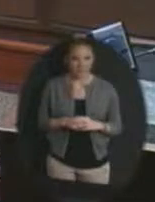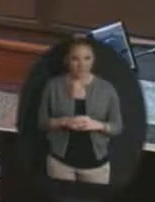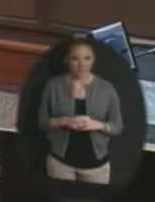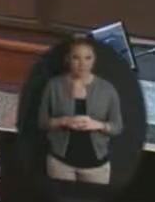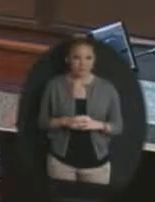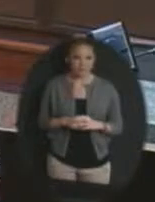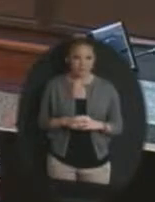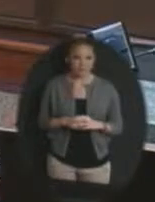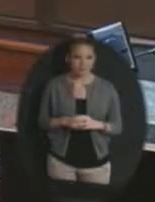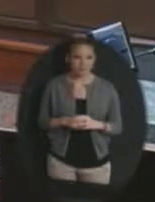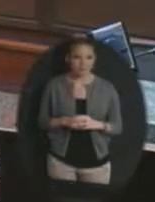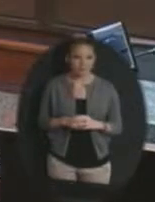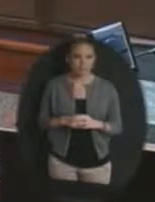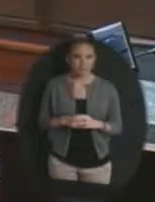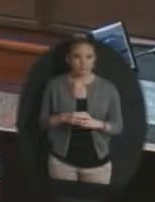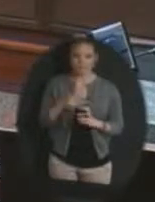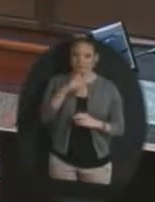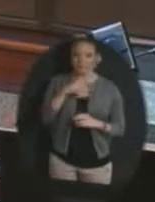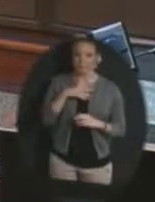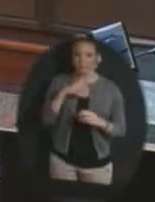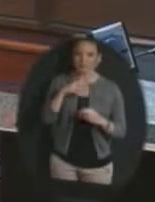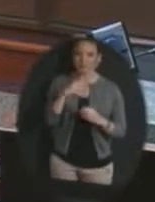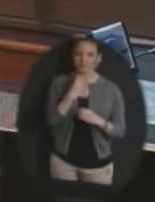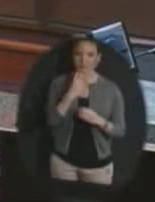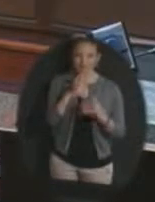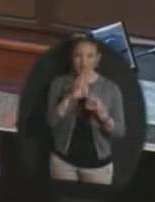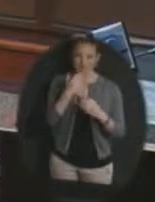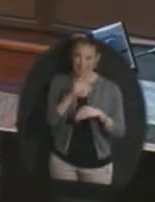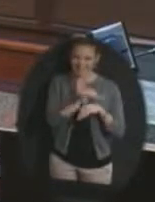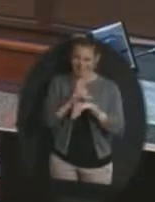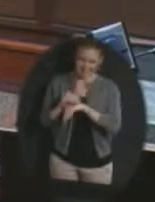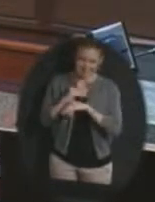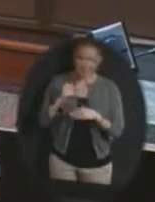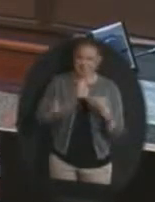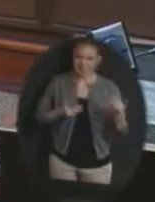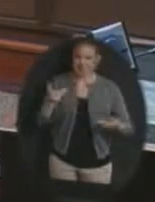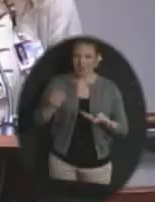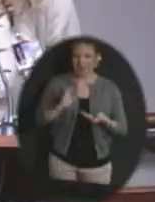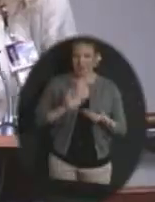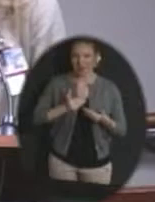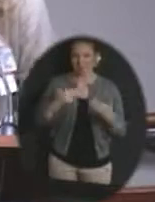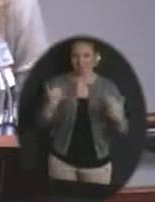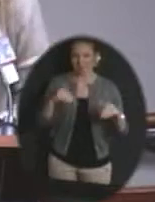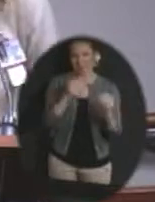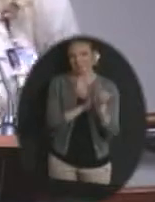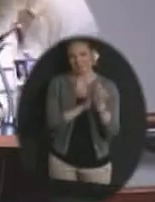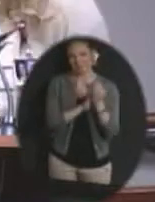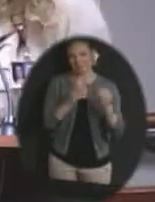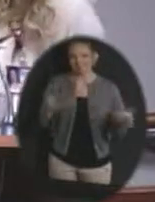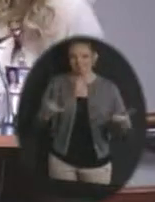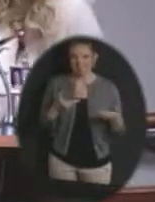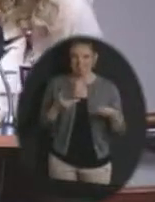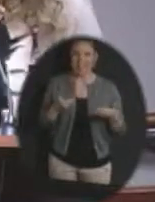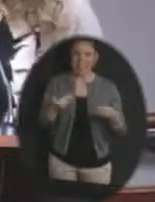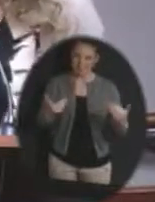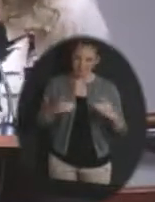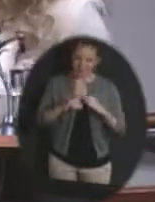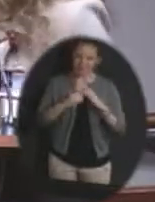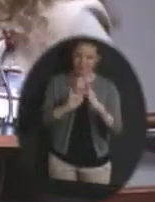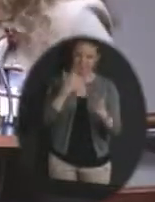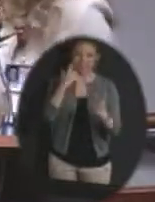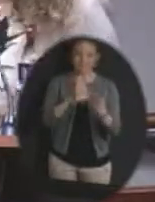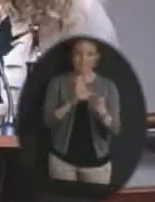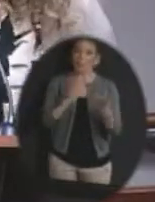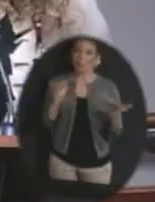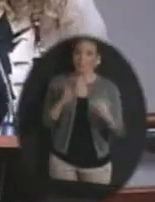Good evening. We have numerous recognitions tonight. I'd like to welcome all of our distinguished guests. We're going to begin our recognitions tonight with a